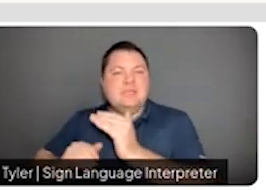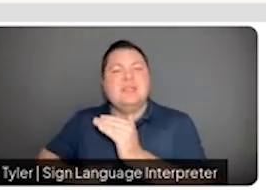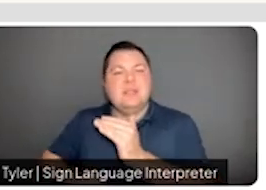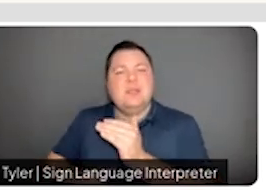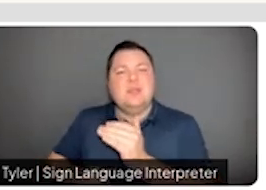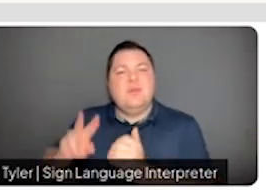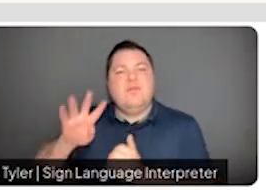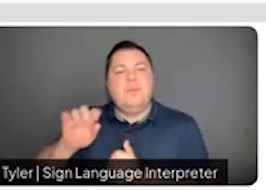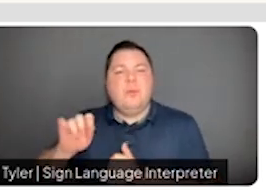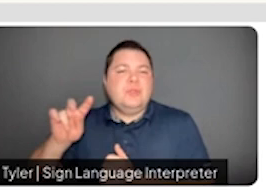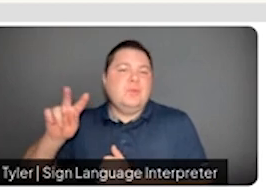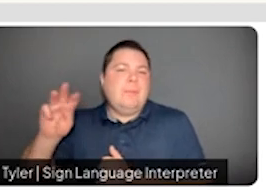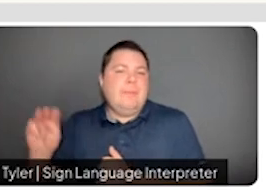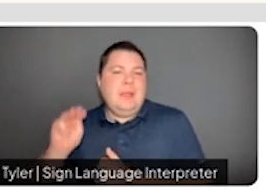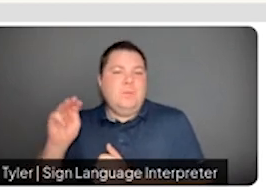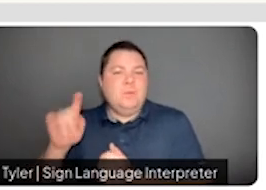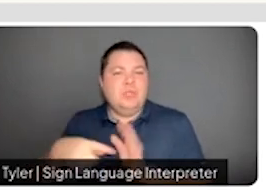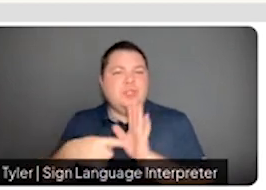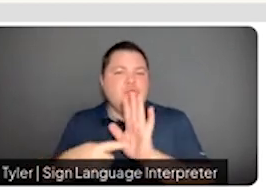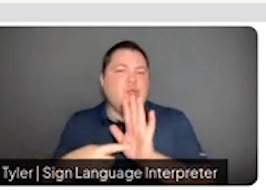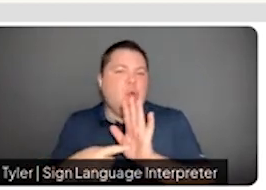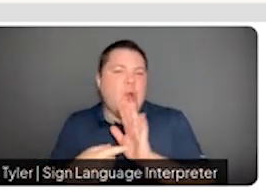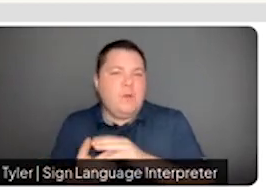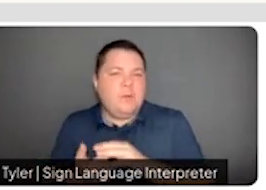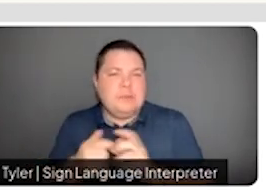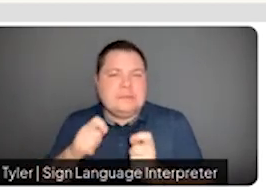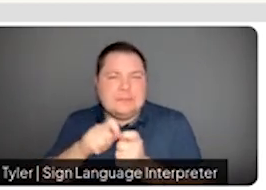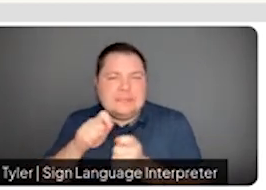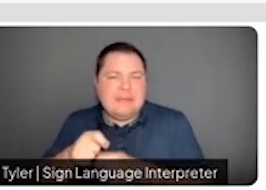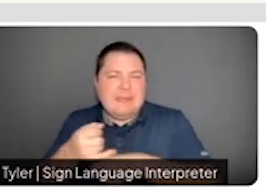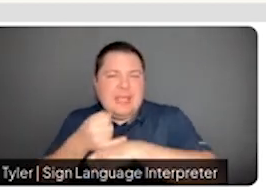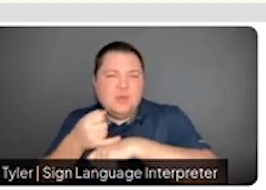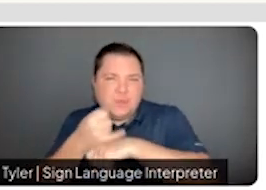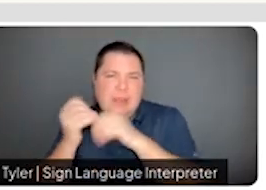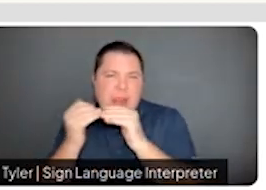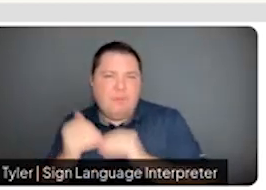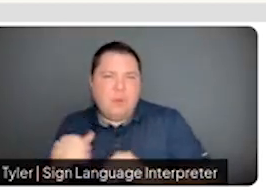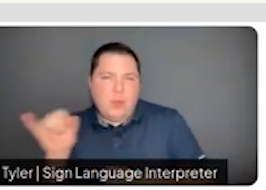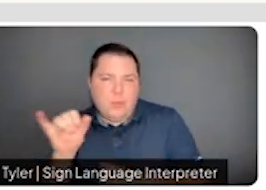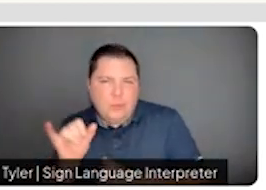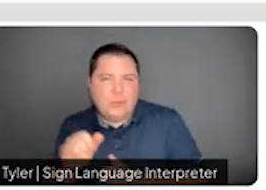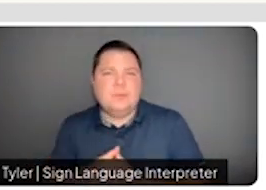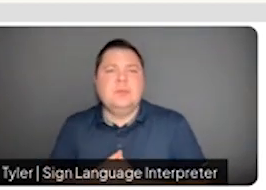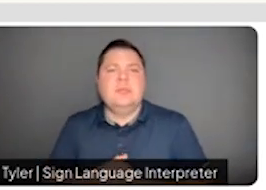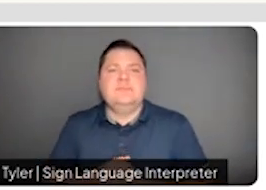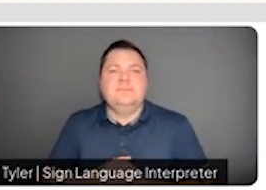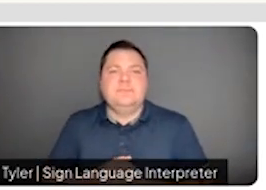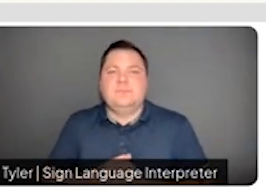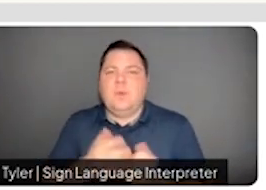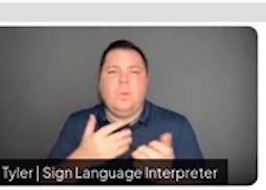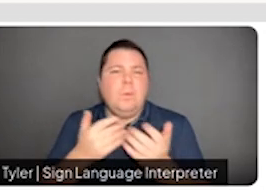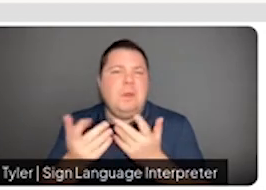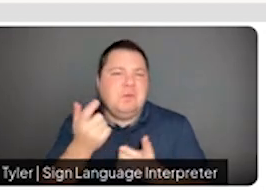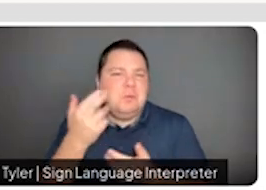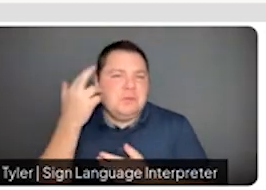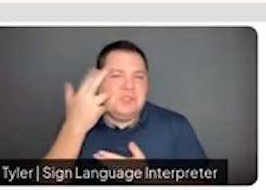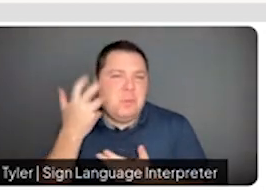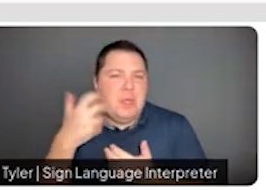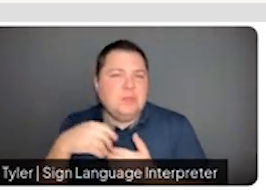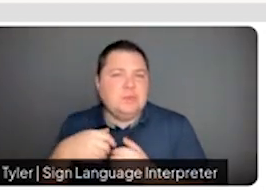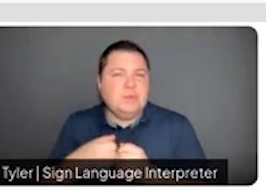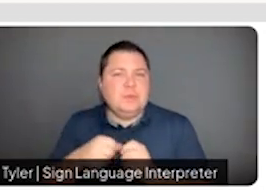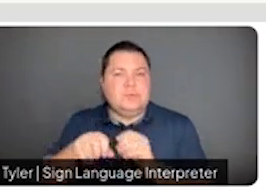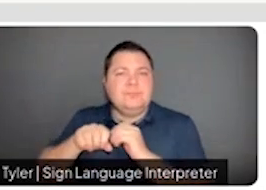million. And we can also show that at a more granular interest level detail. And for whatever reason you want to export